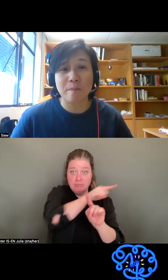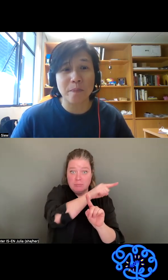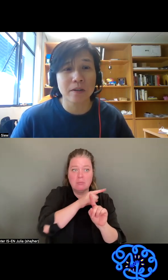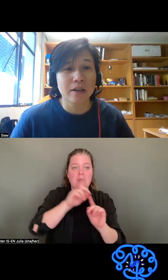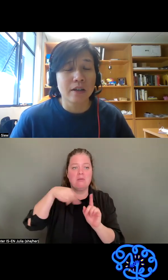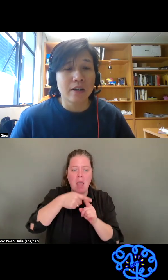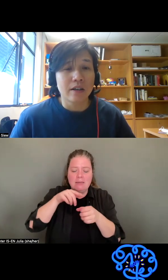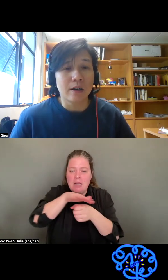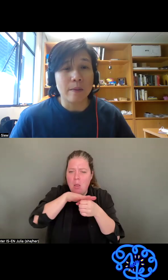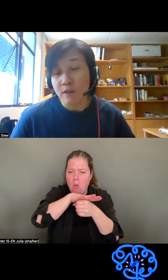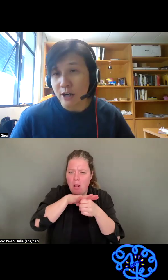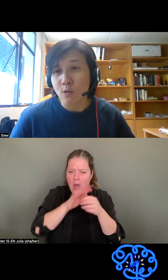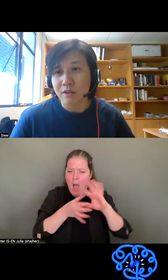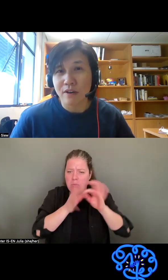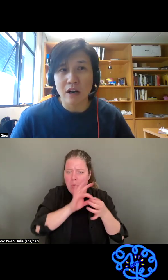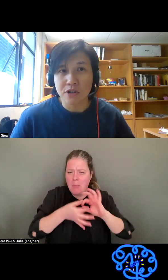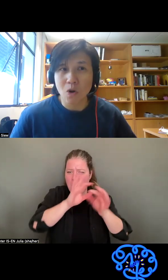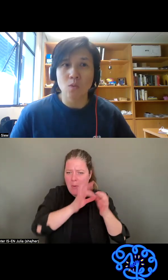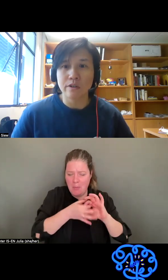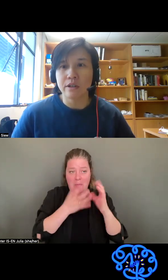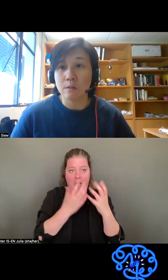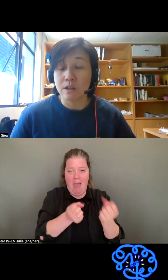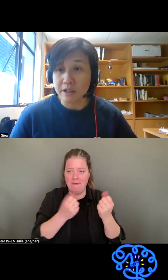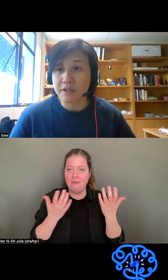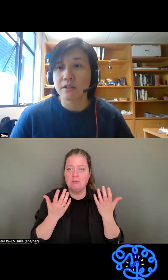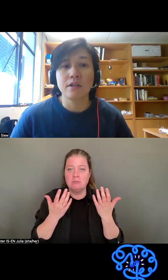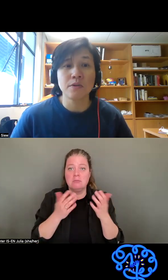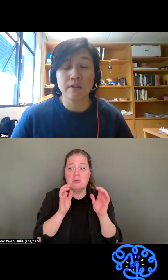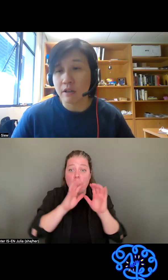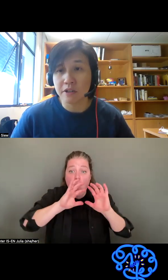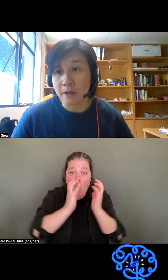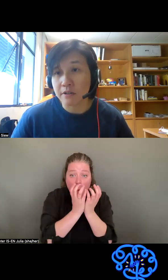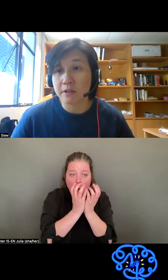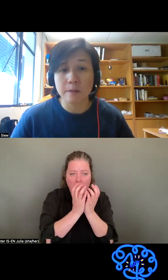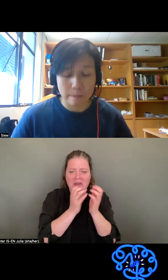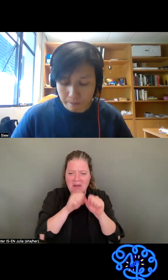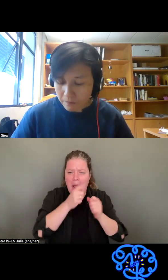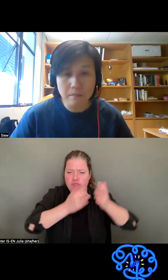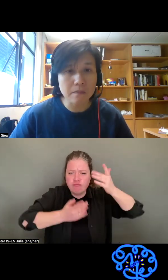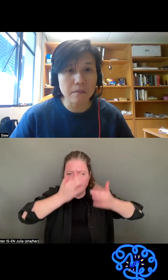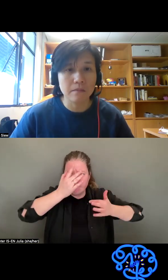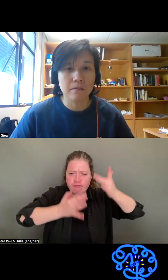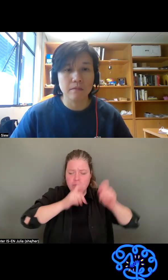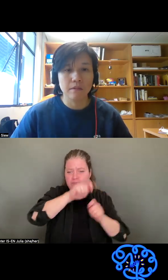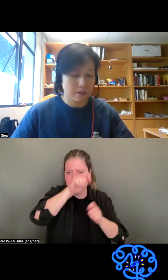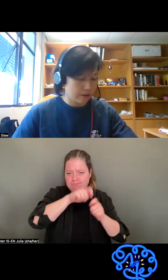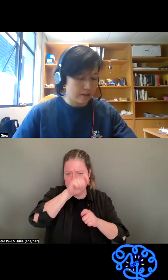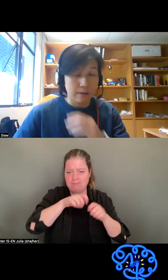structure. And we can quantify how small world a network is using various metrics.